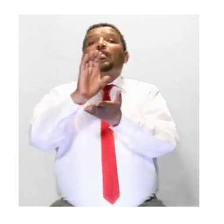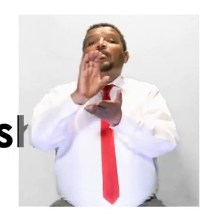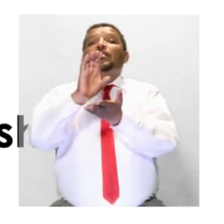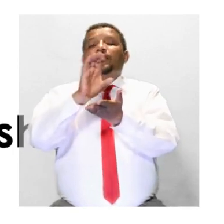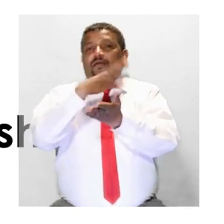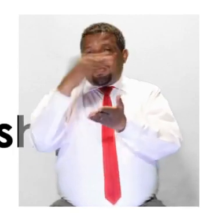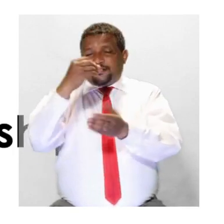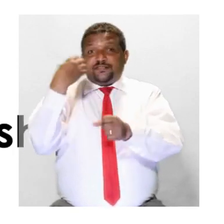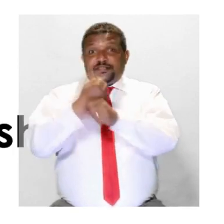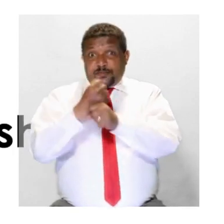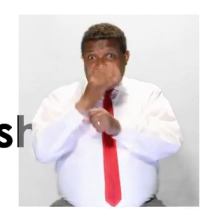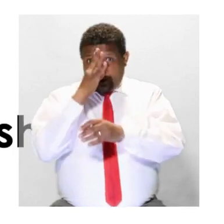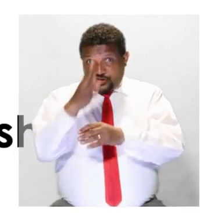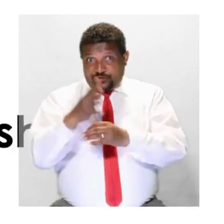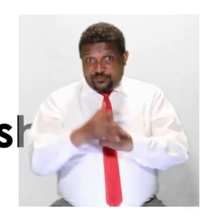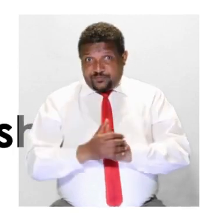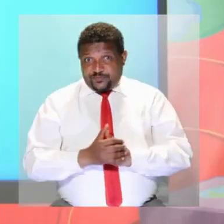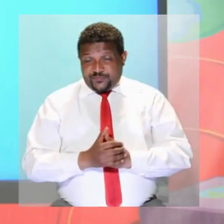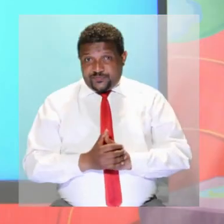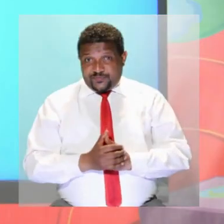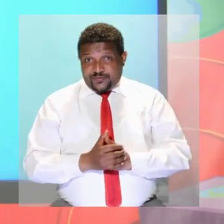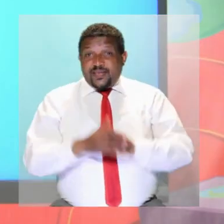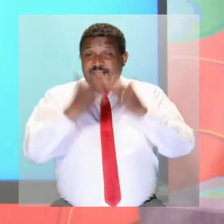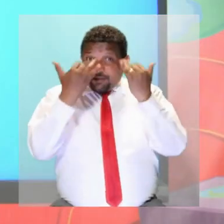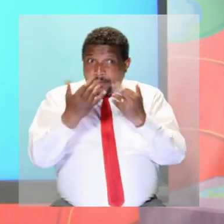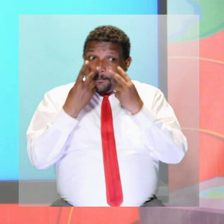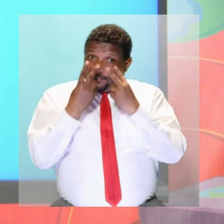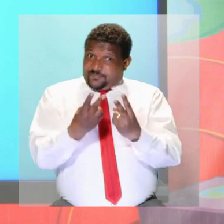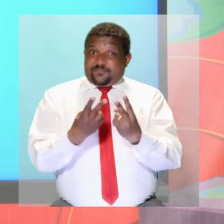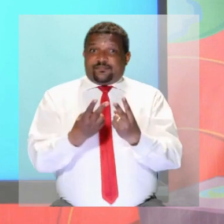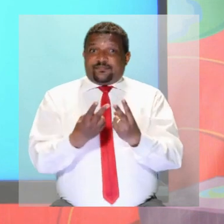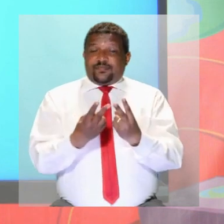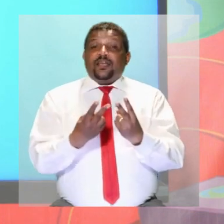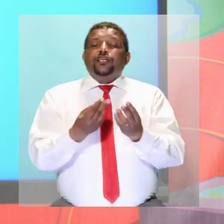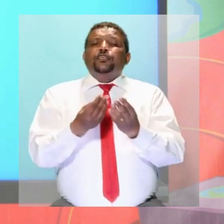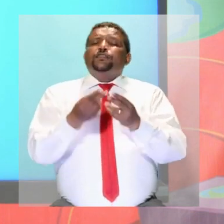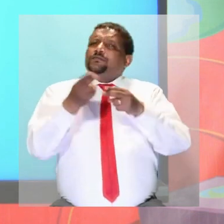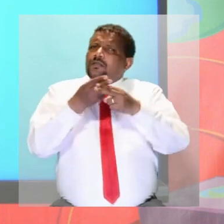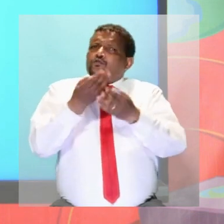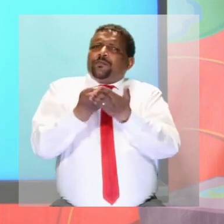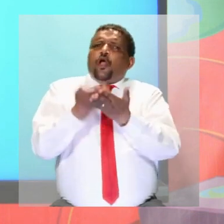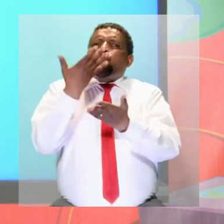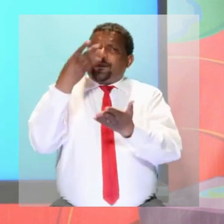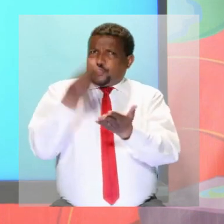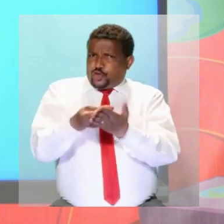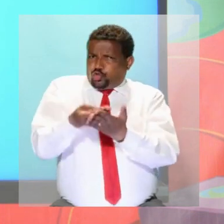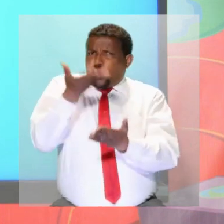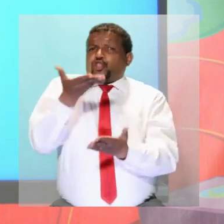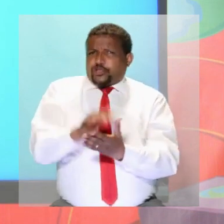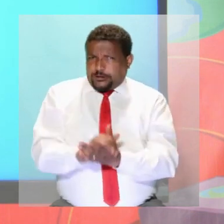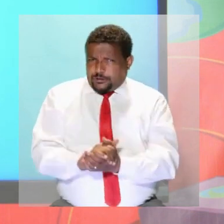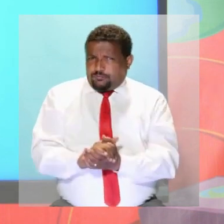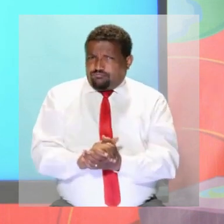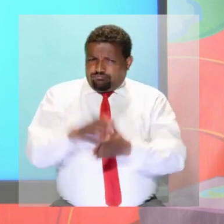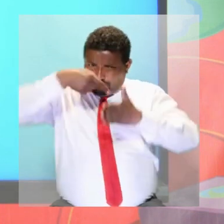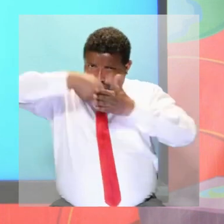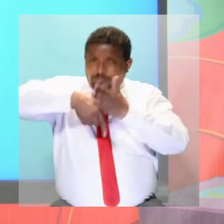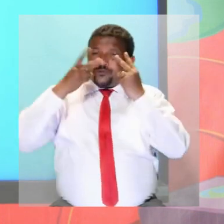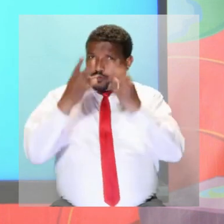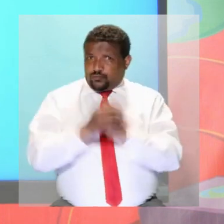and entrepreneurship. Now let's see these scarce resources or economic resources in